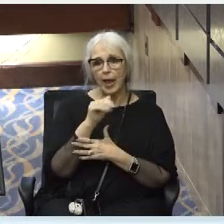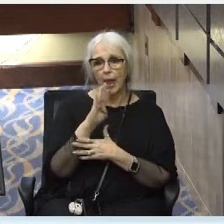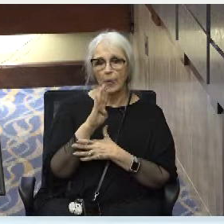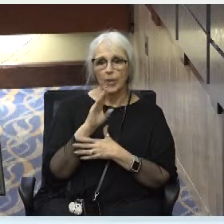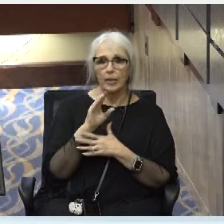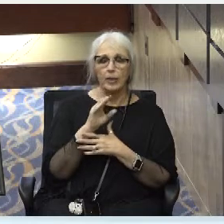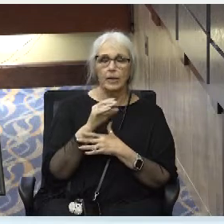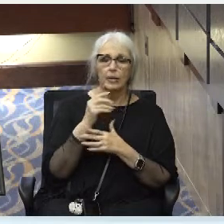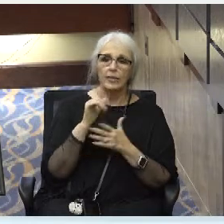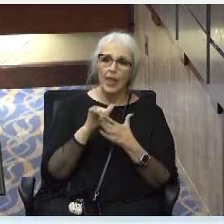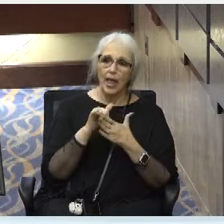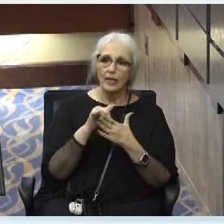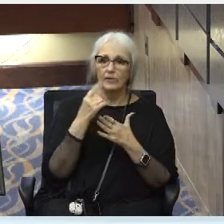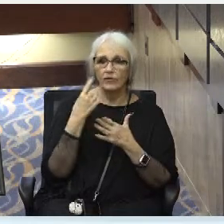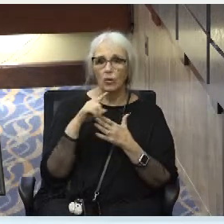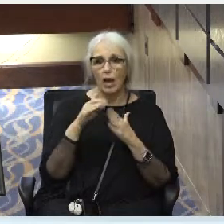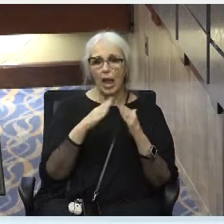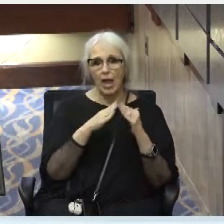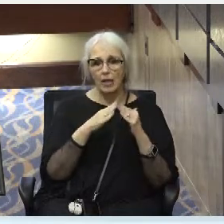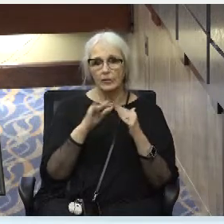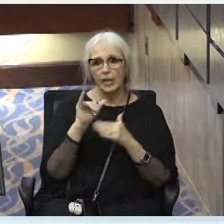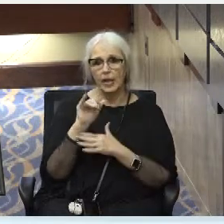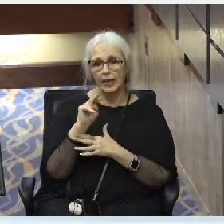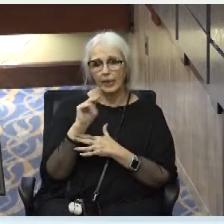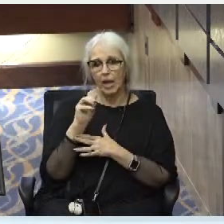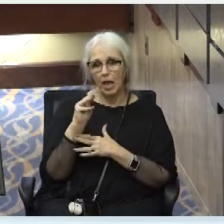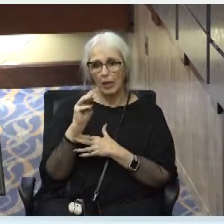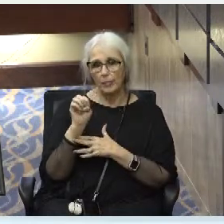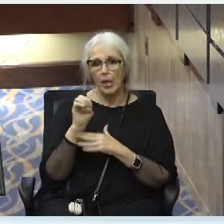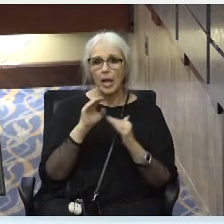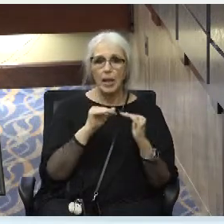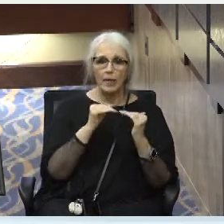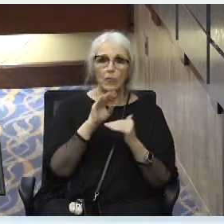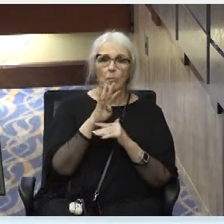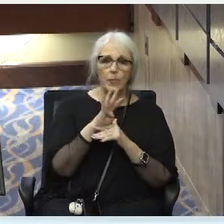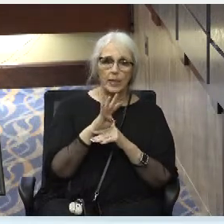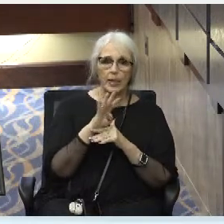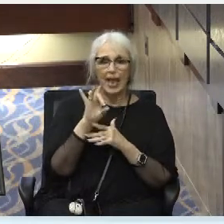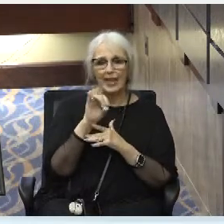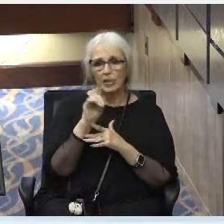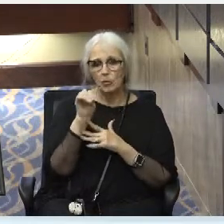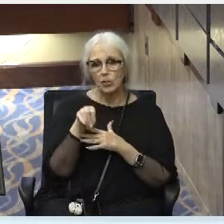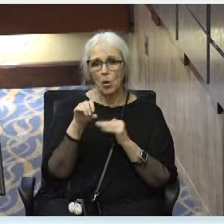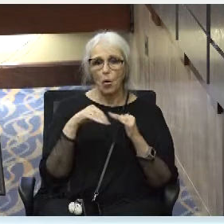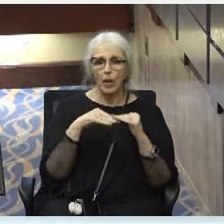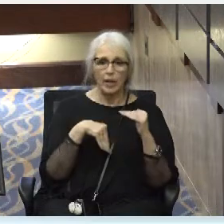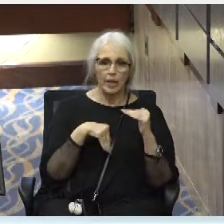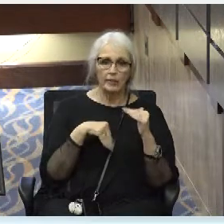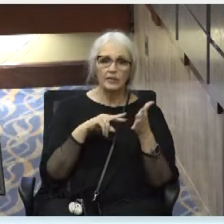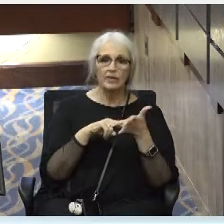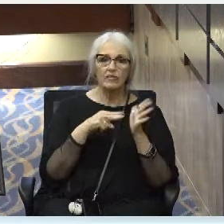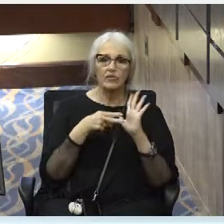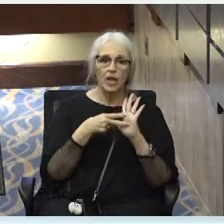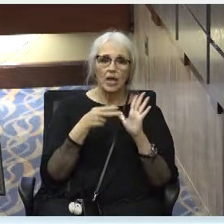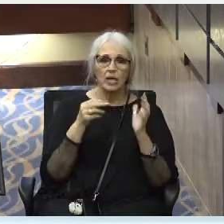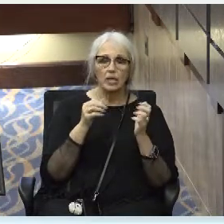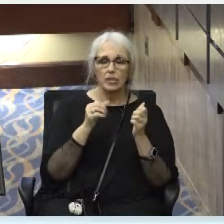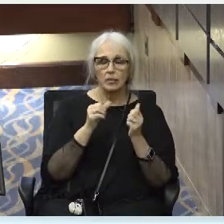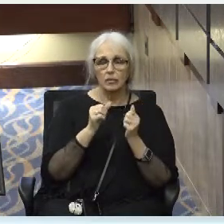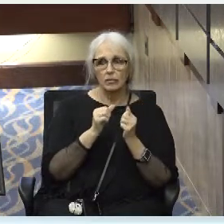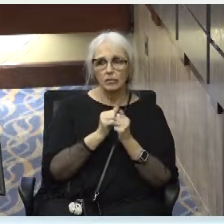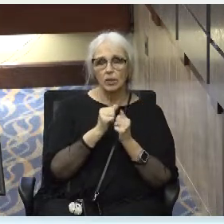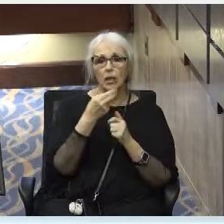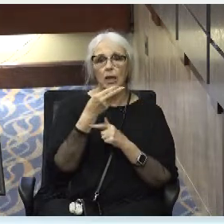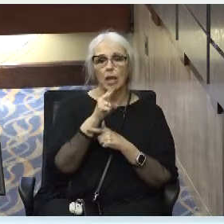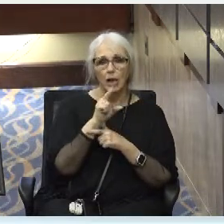are qualified based on our household income level being at 80% or below, as defined by